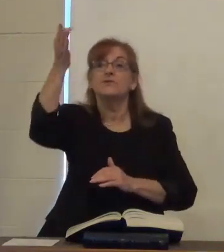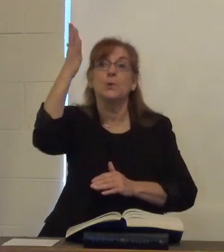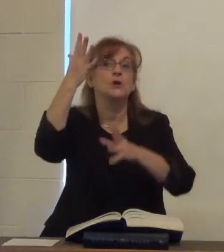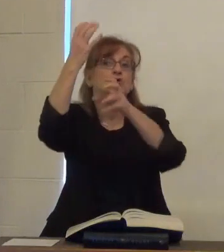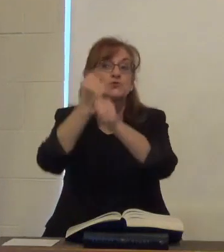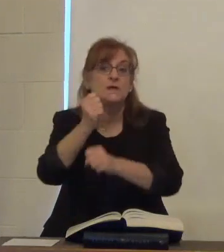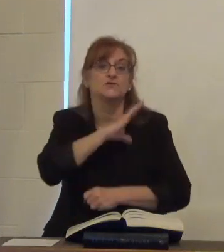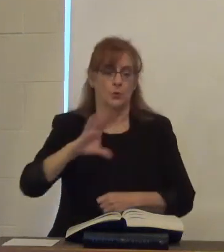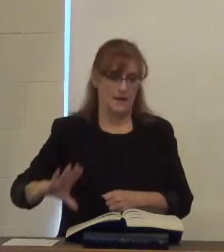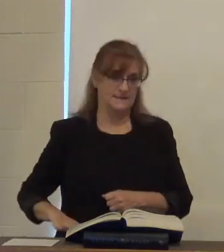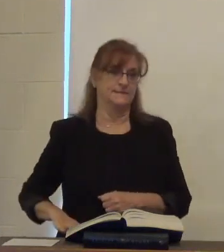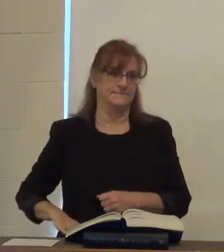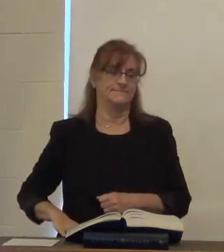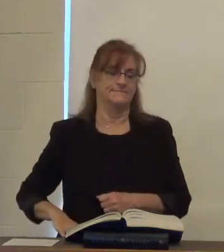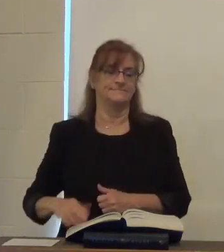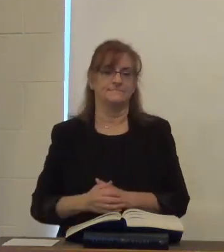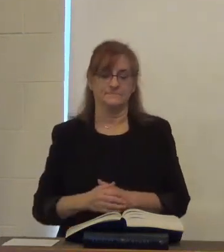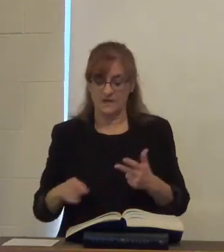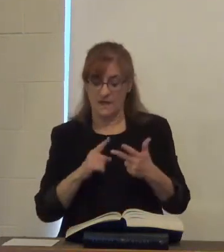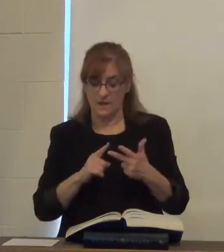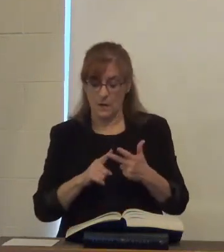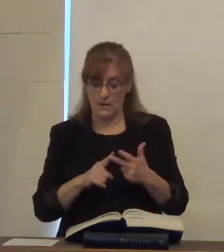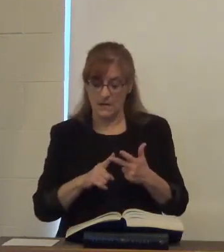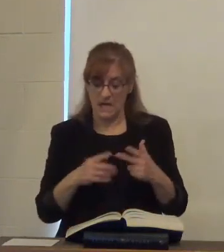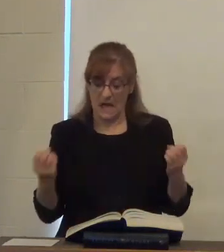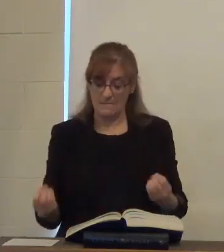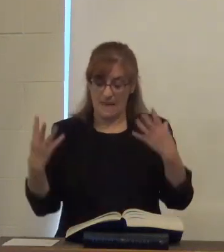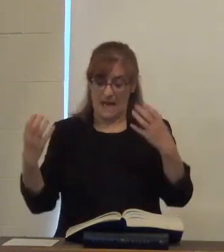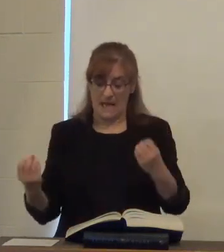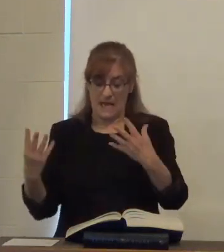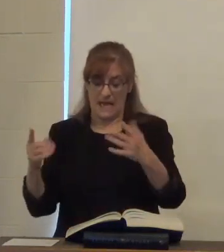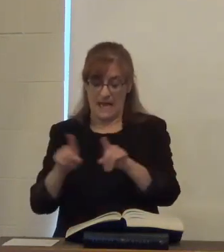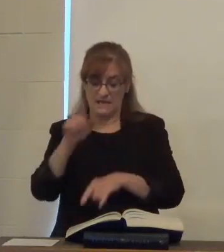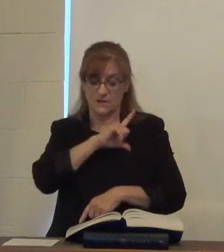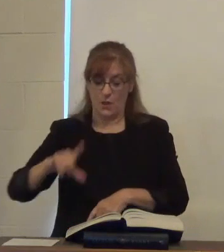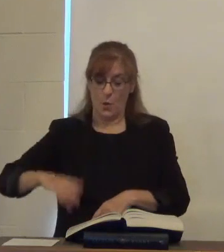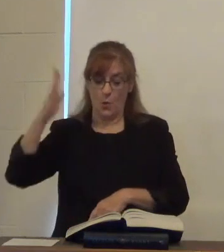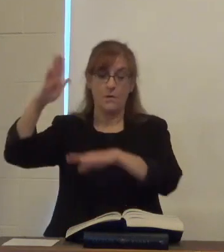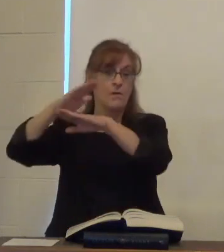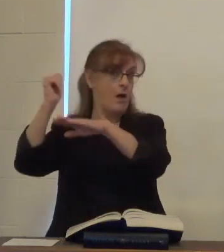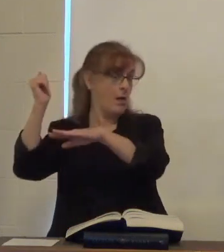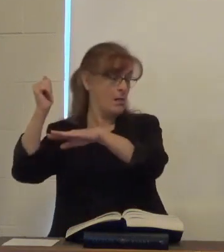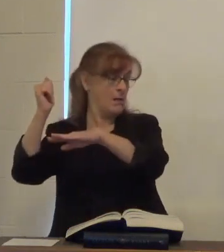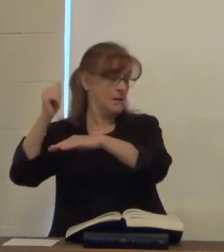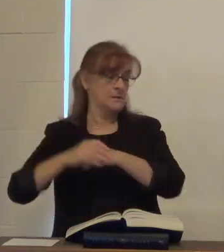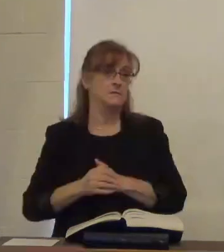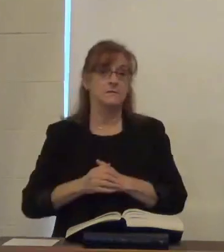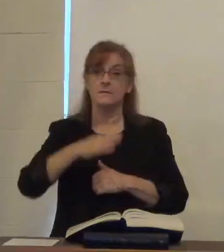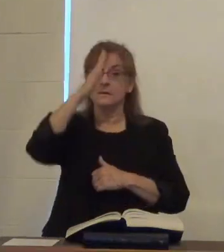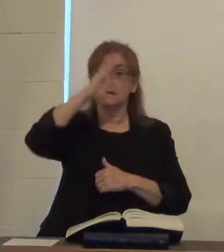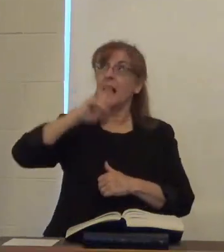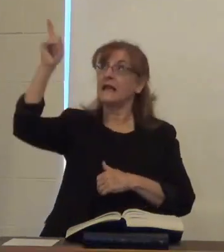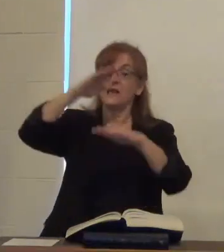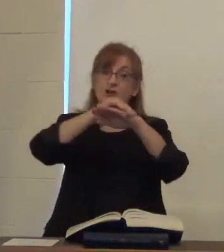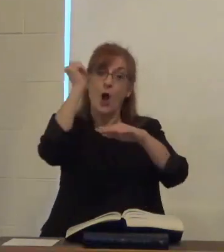and be saved. And then third, as many as the Lord our God shall call. God is the one who calls